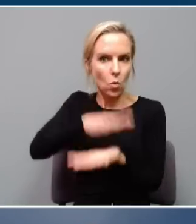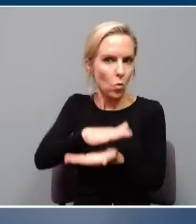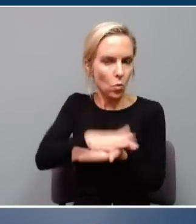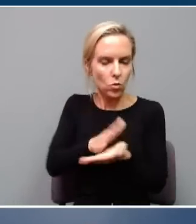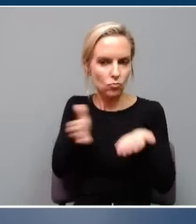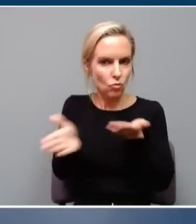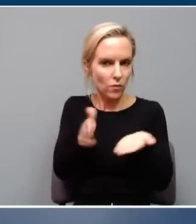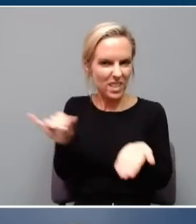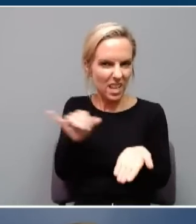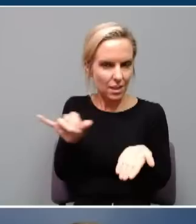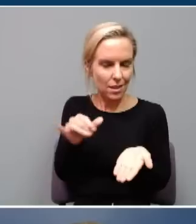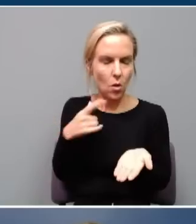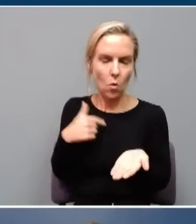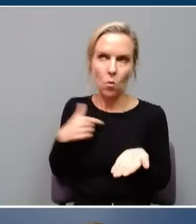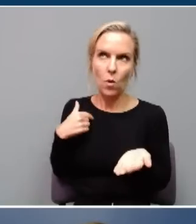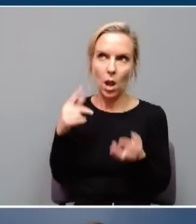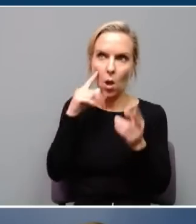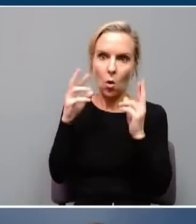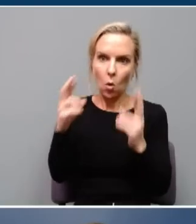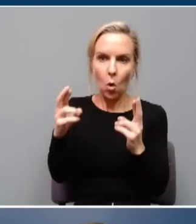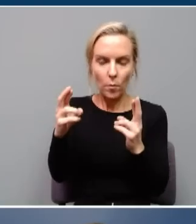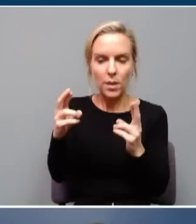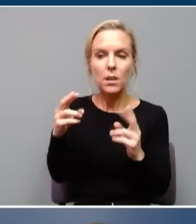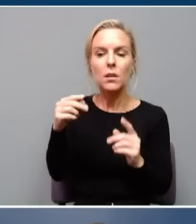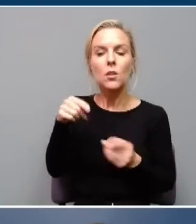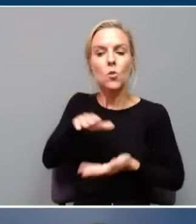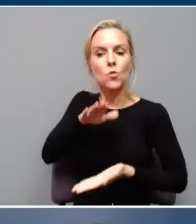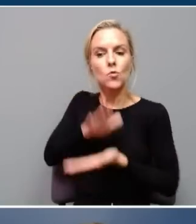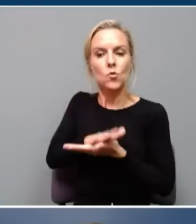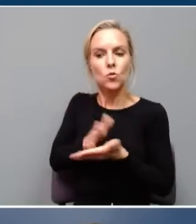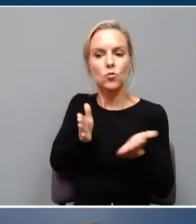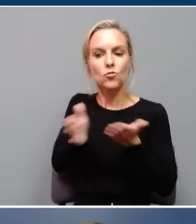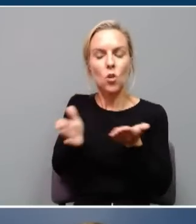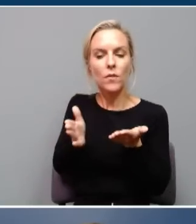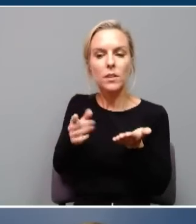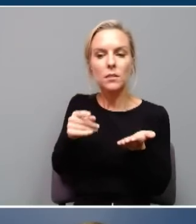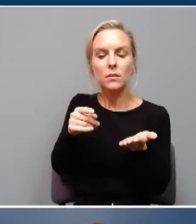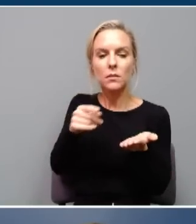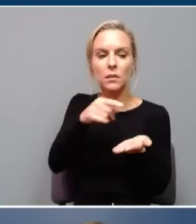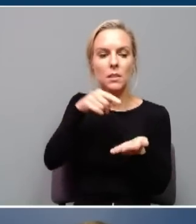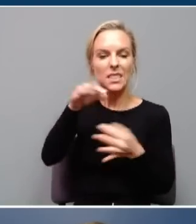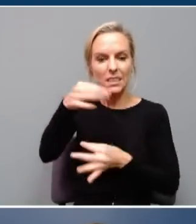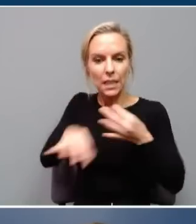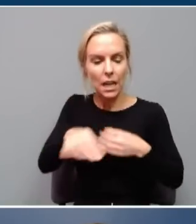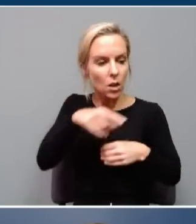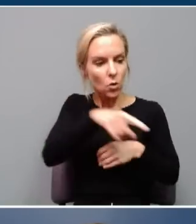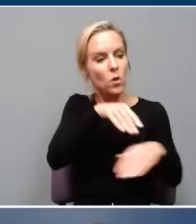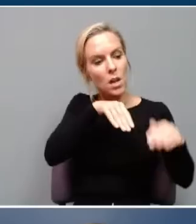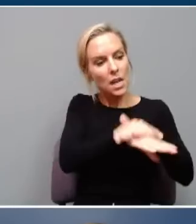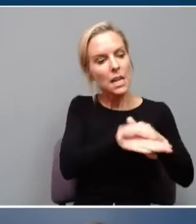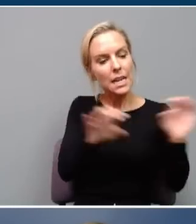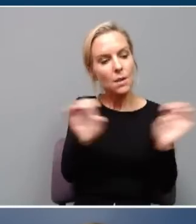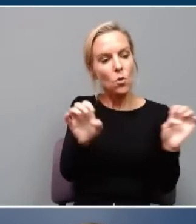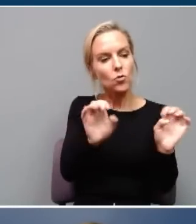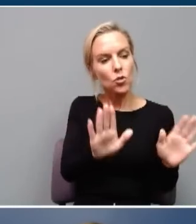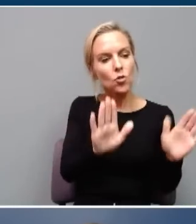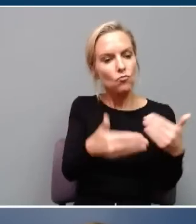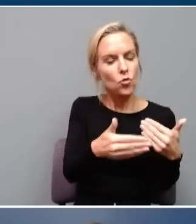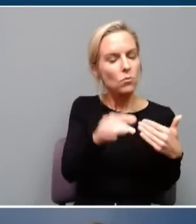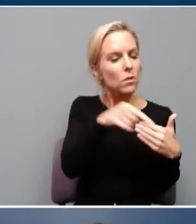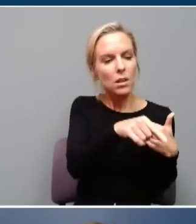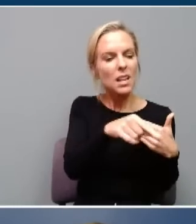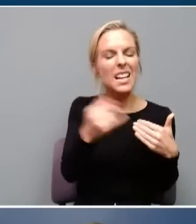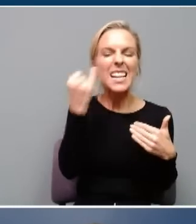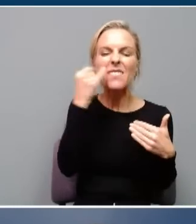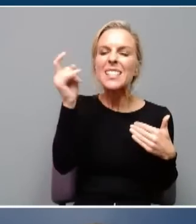that we are hoping divert people from going to the emergency room. Don't go to the emergency room if you just need a